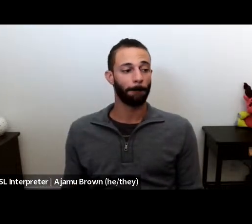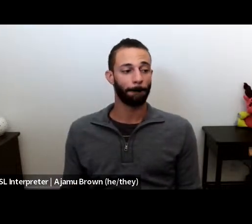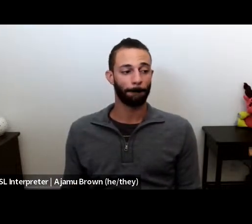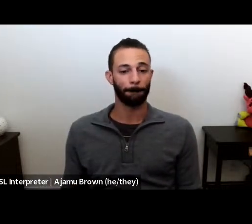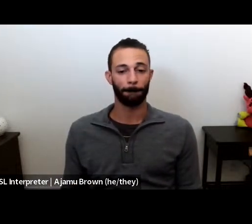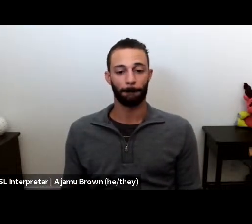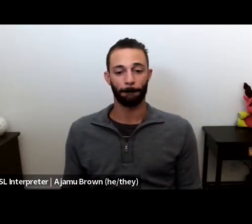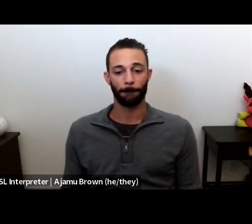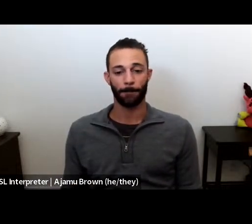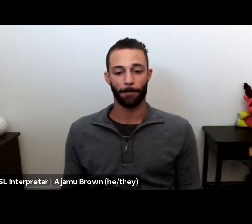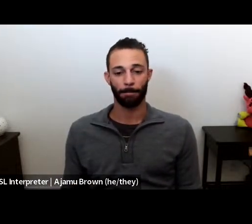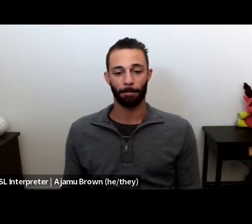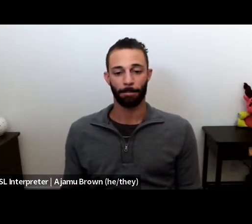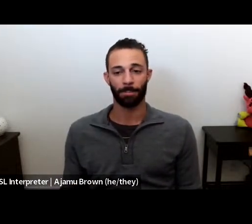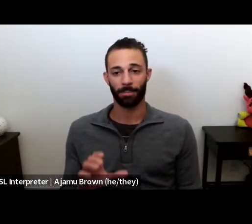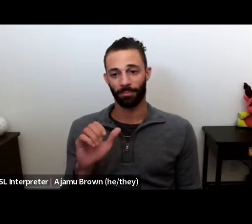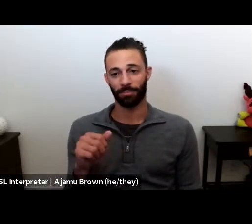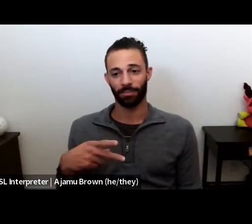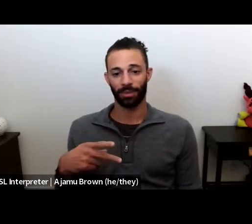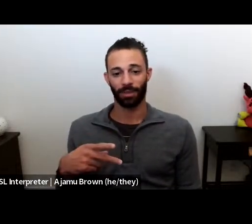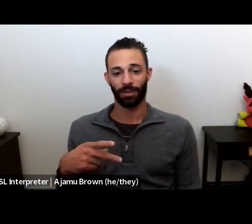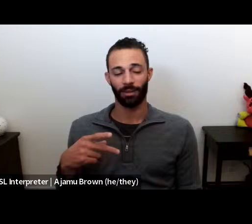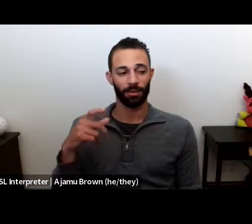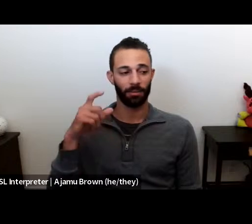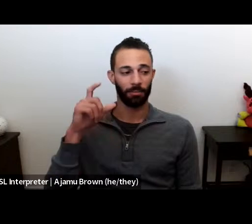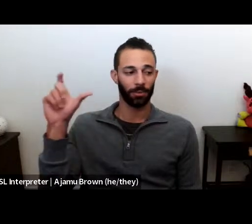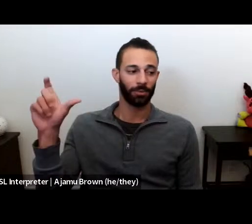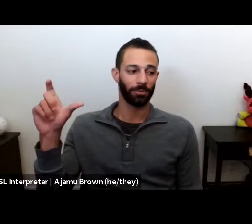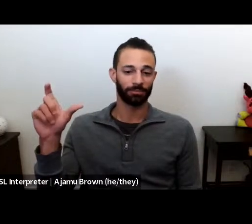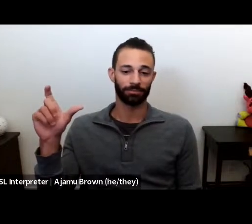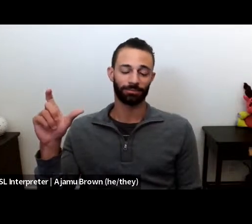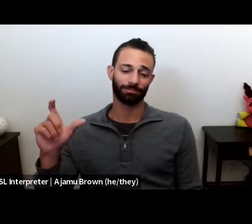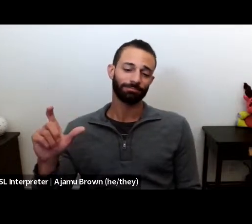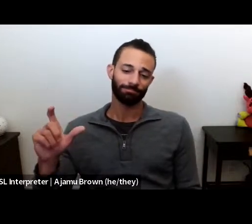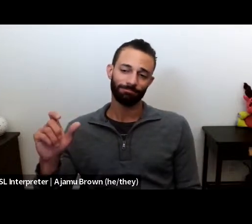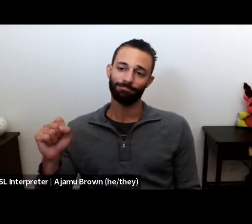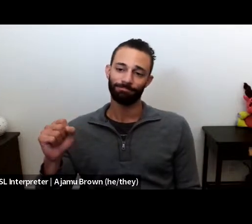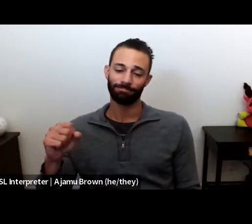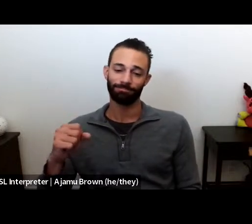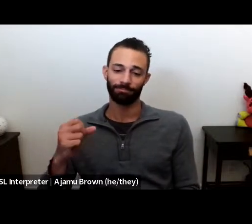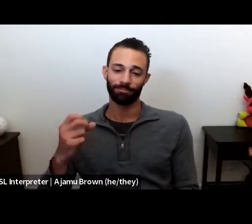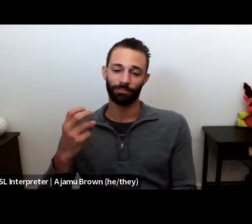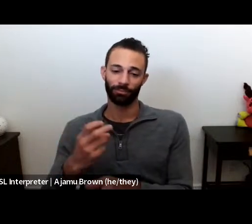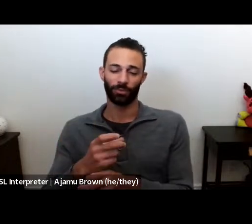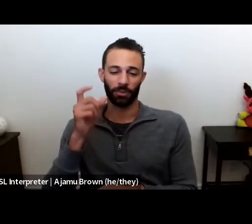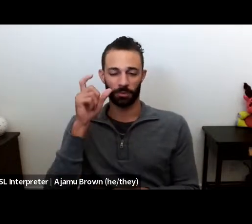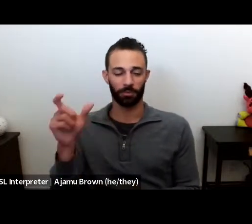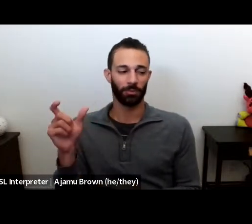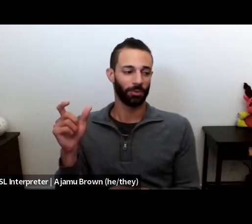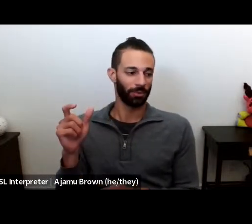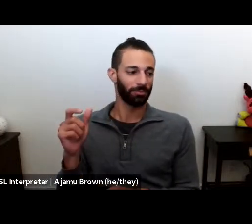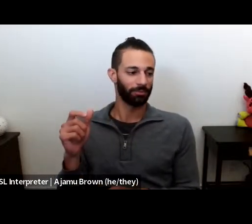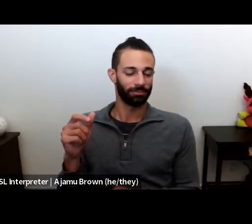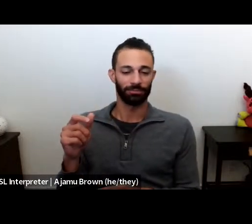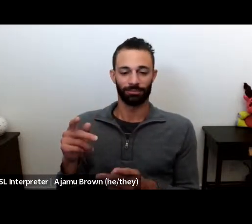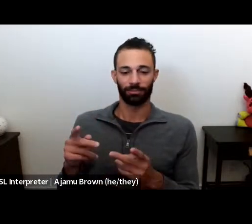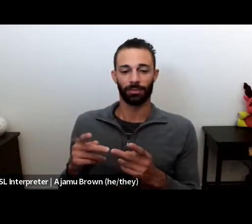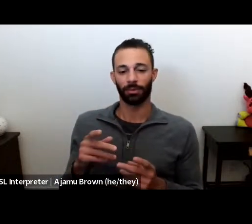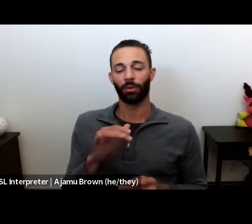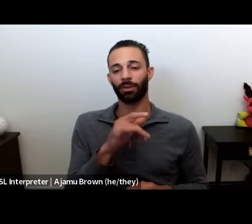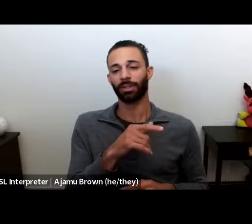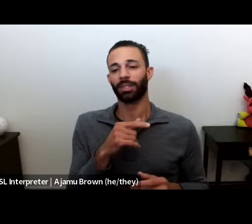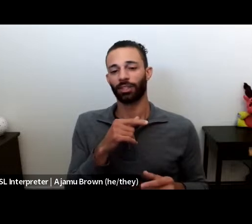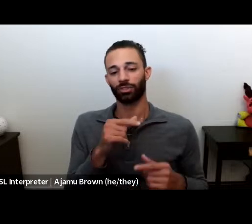And a cat. Oh, yeah. That's a hard moon placement. Ooh, oh, you're that generation with